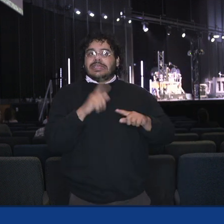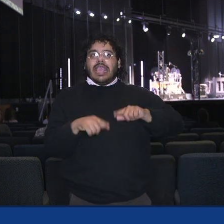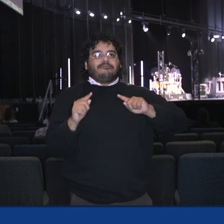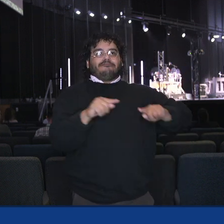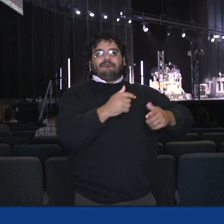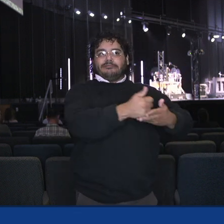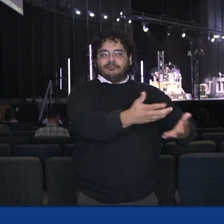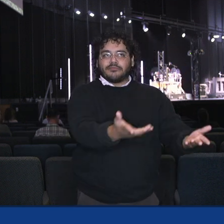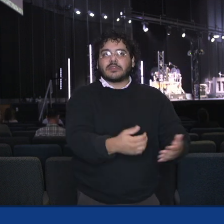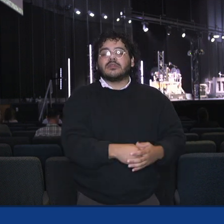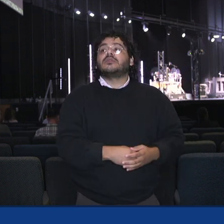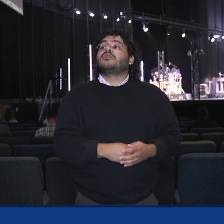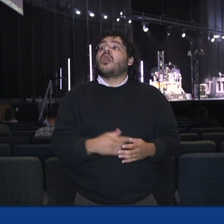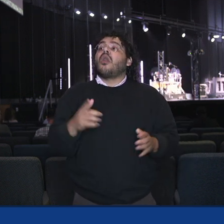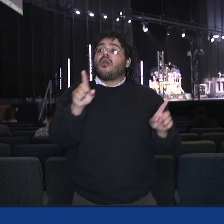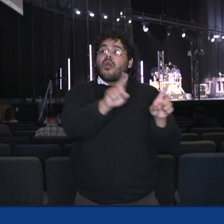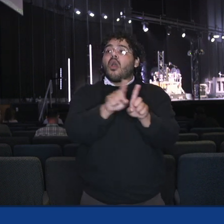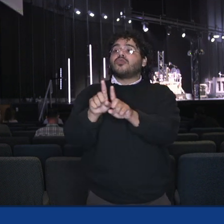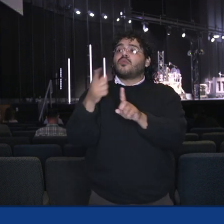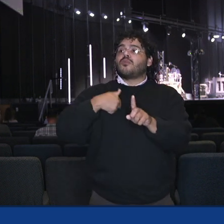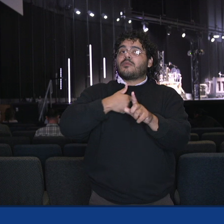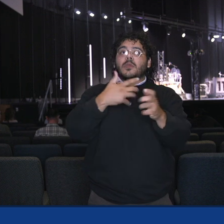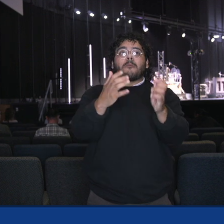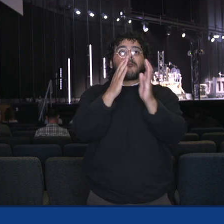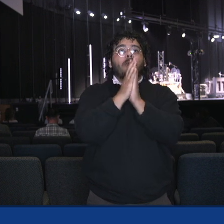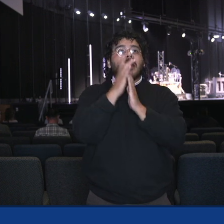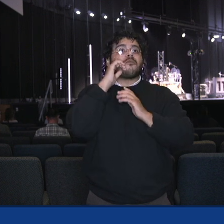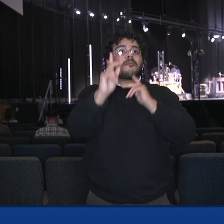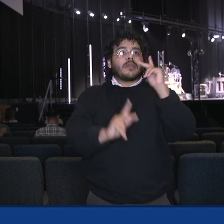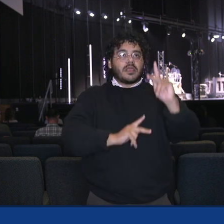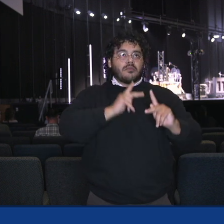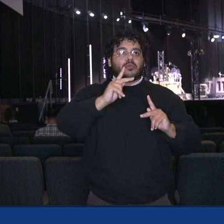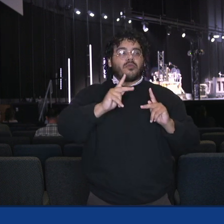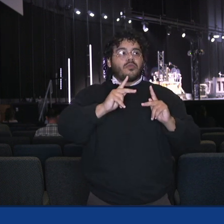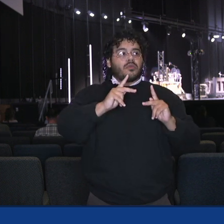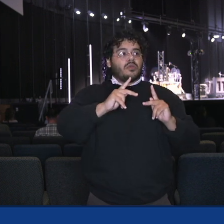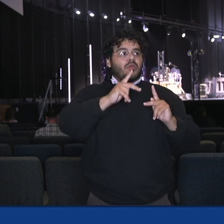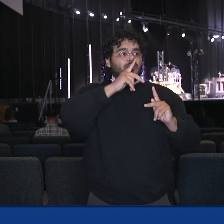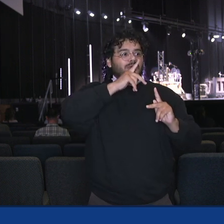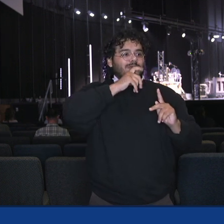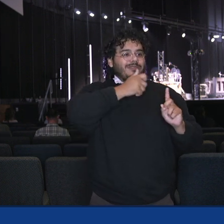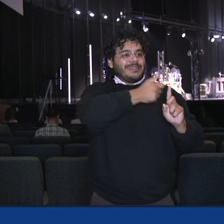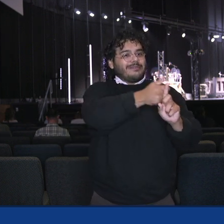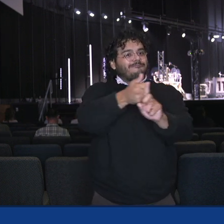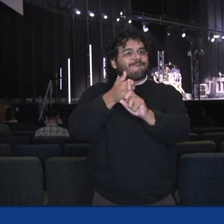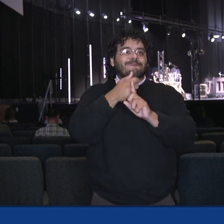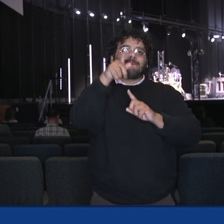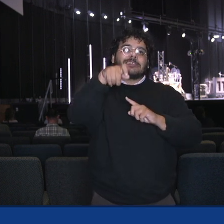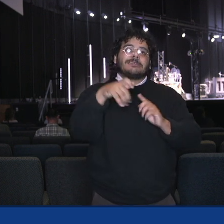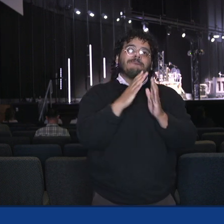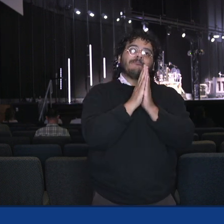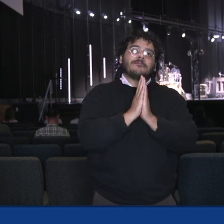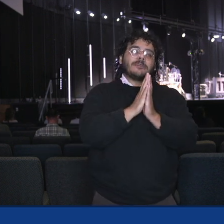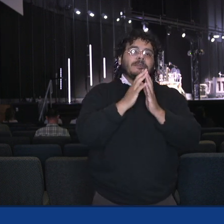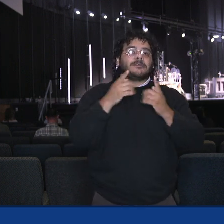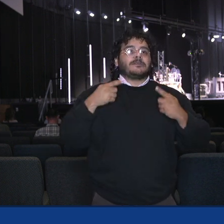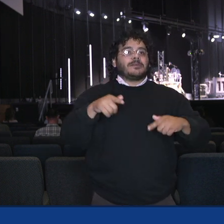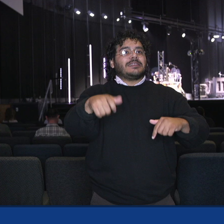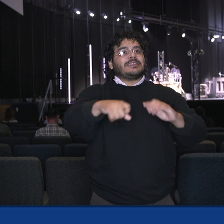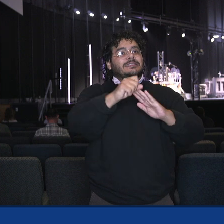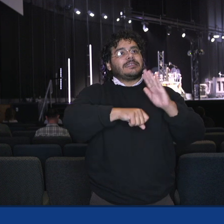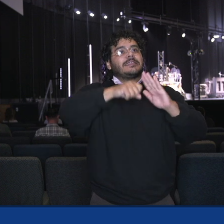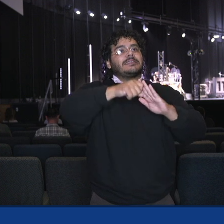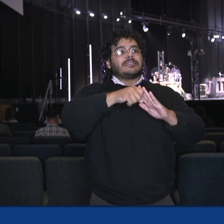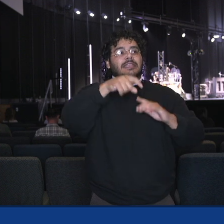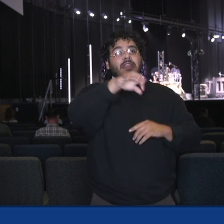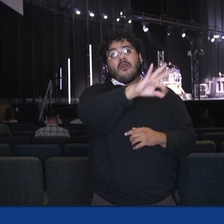We're also going to pray for the people that need the prayer in this season down in Florida